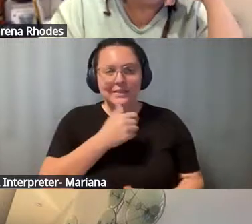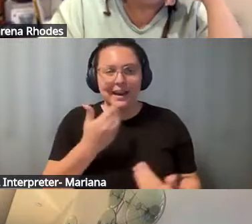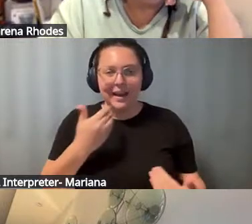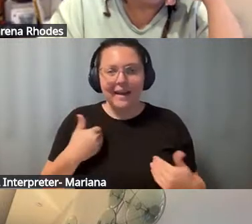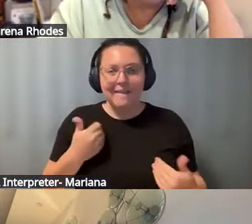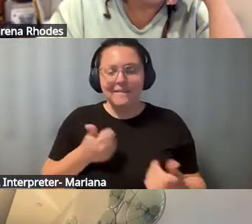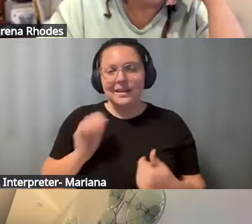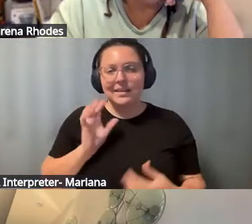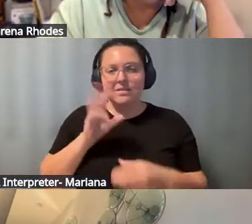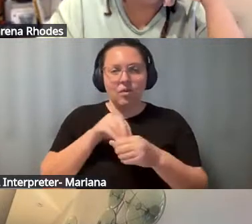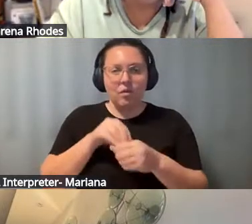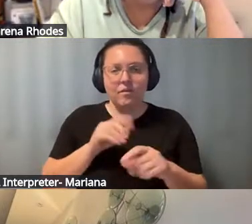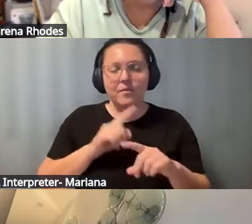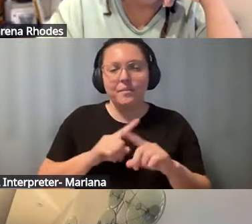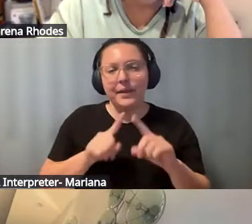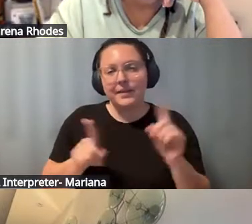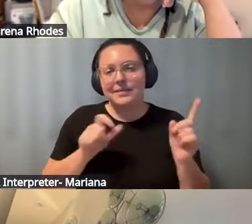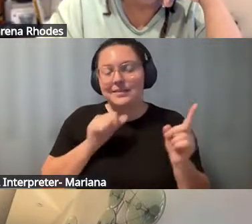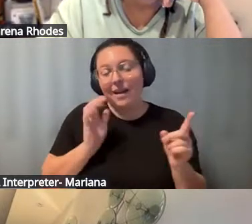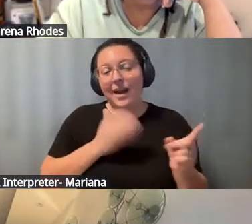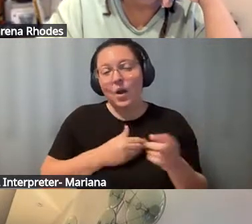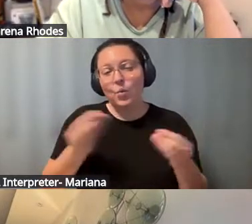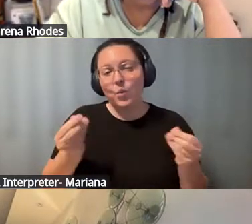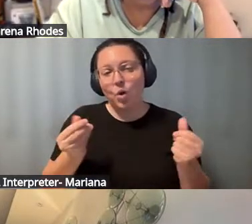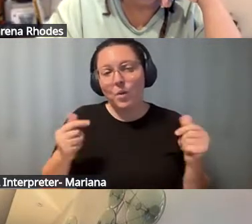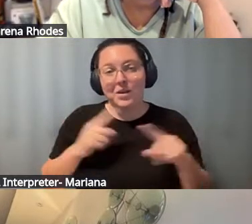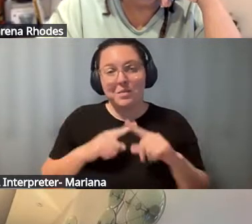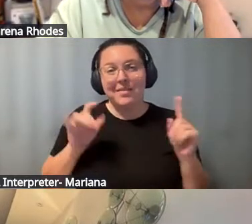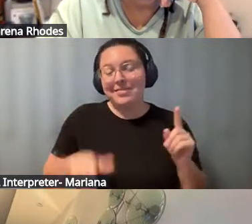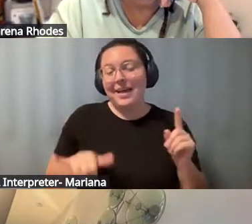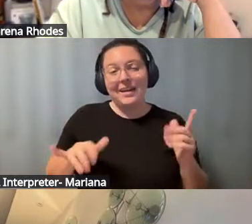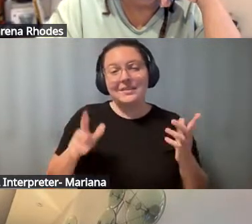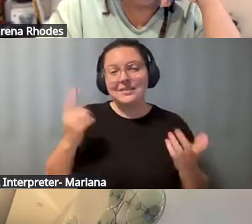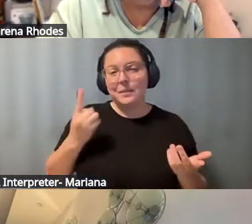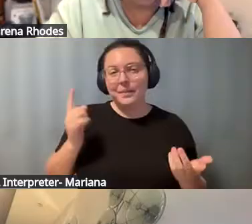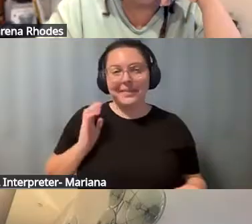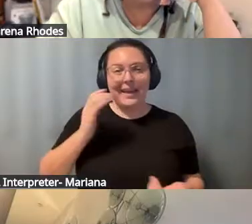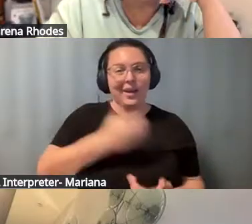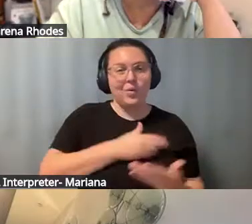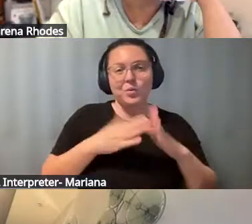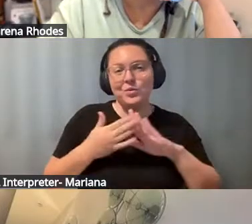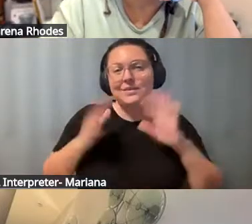our property. But that was something that this community definitely did not need. But